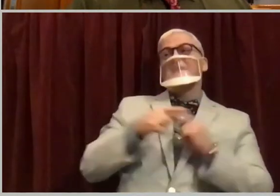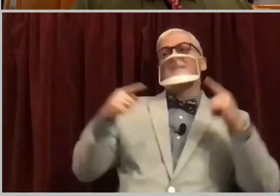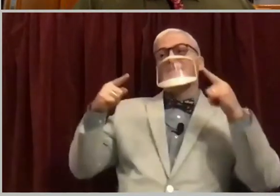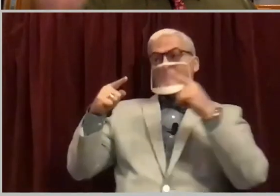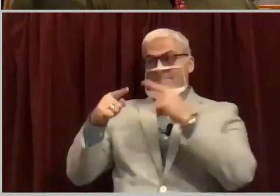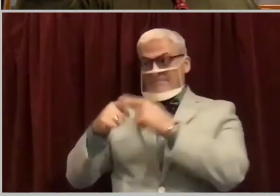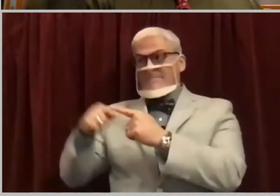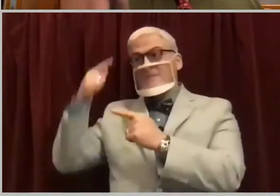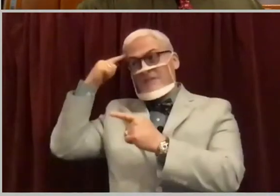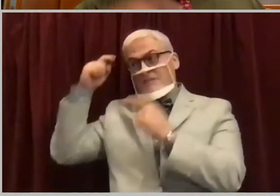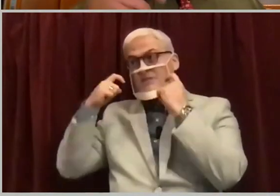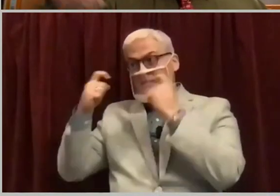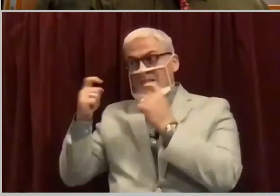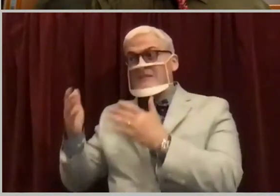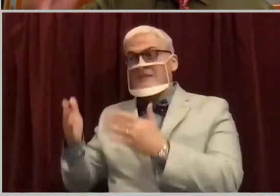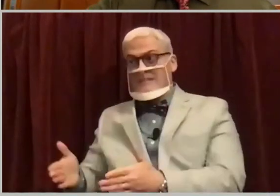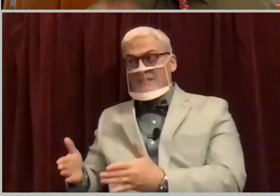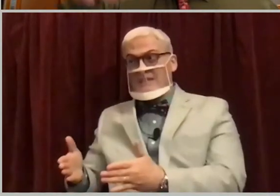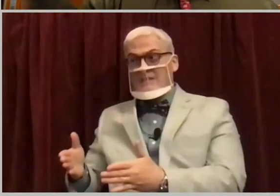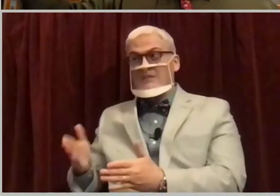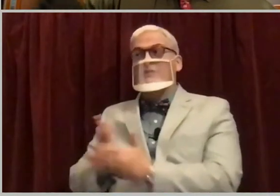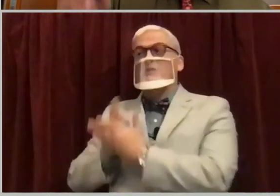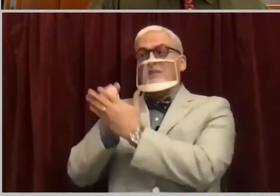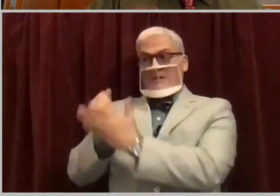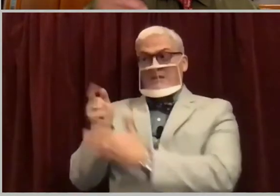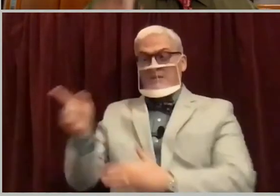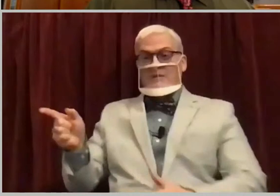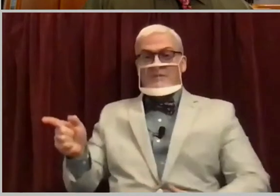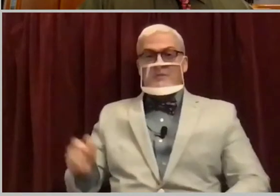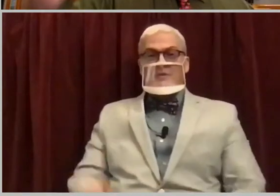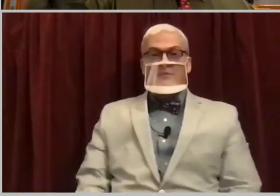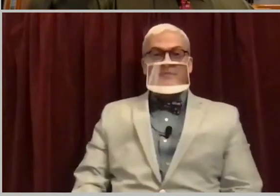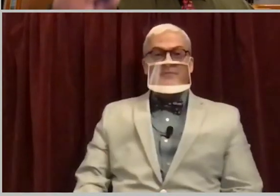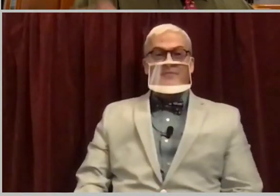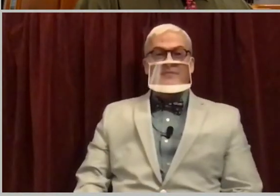hear the silent word is